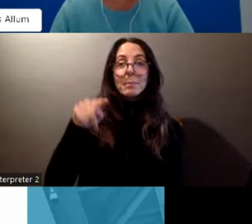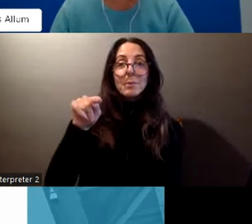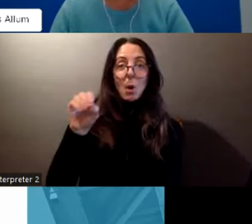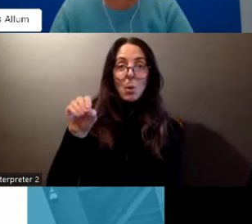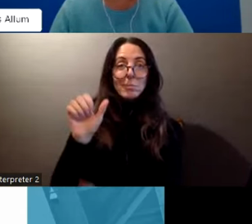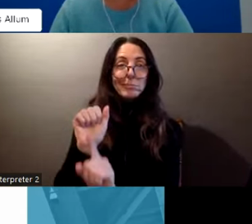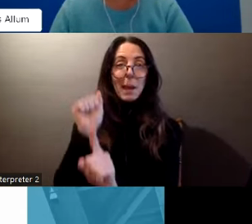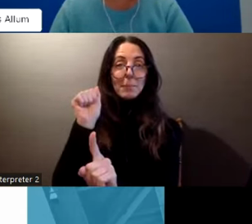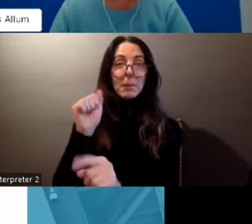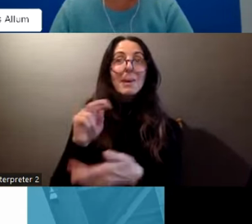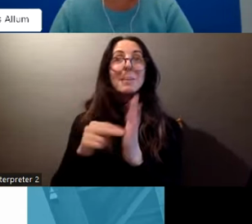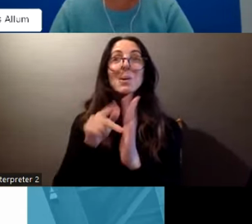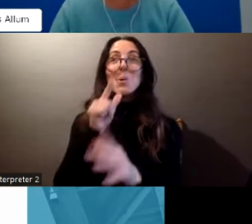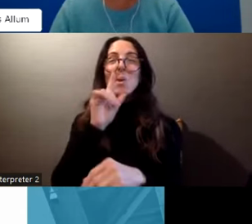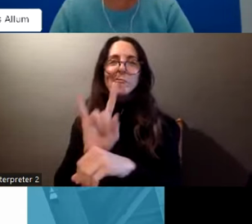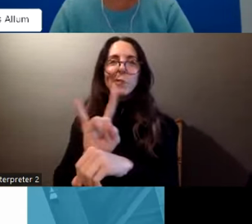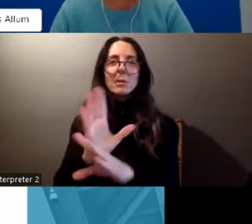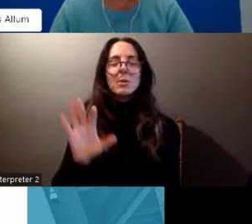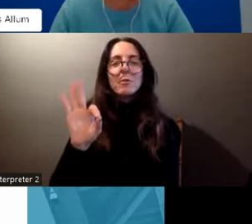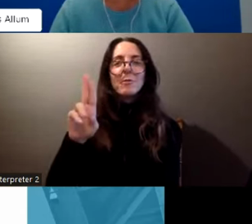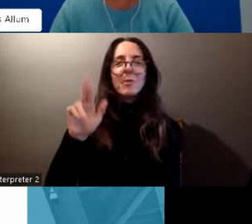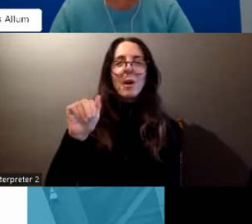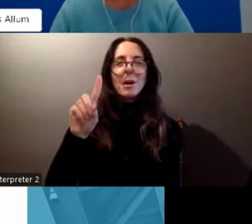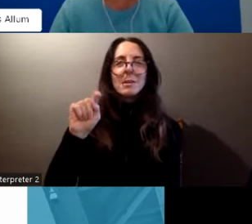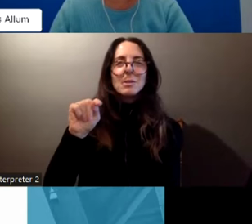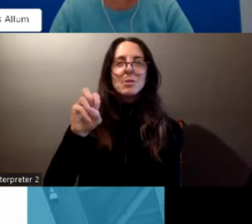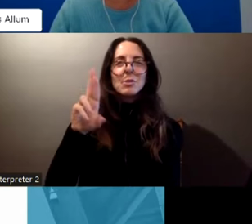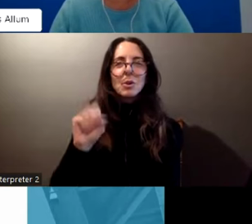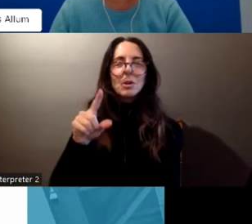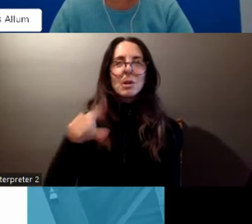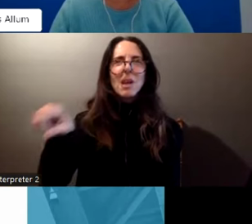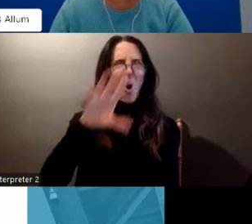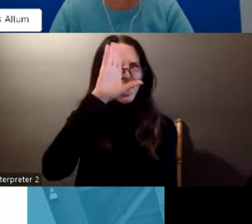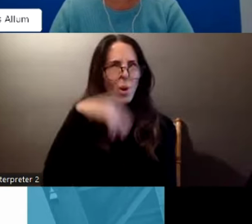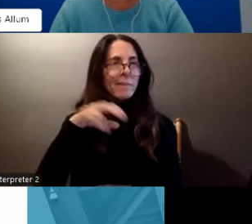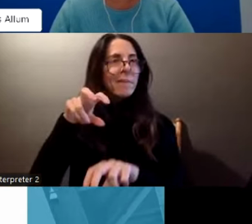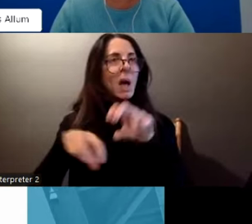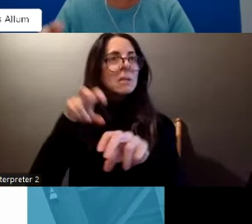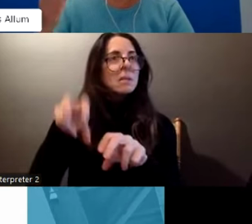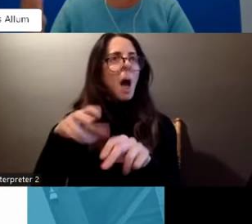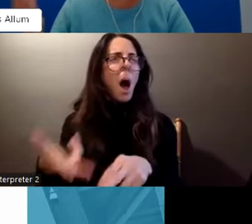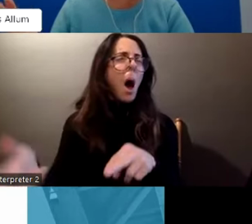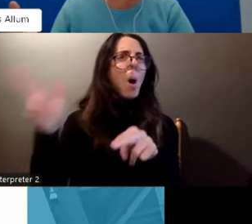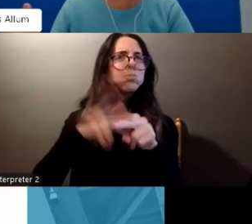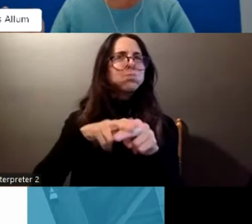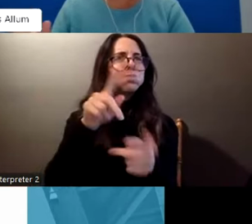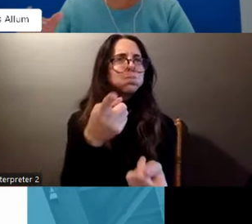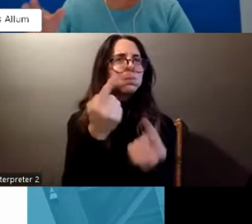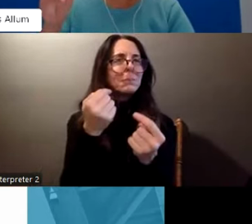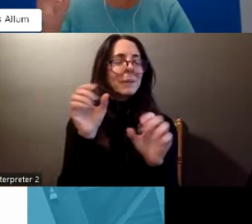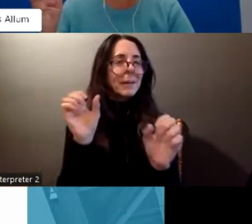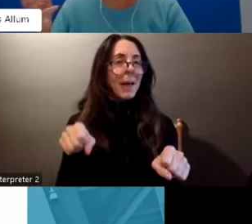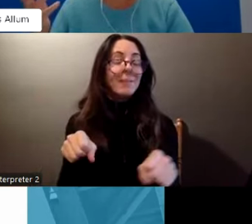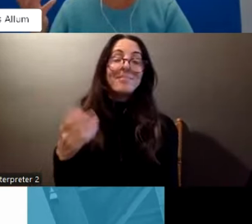these fraudsters are promoting that people can make high returns in crypto assets, investments. So this again is